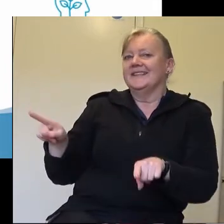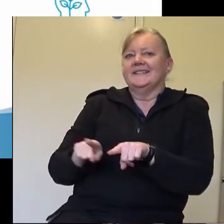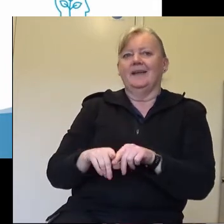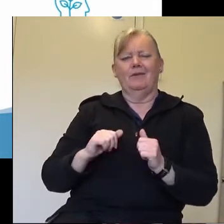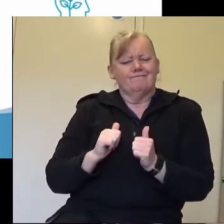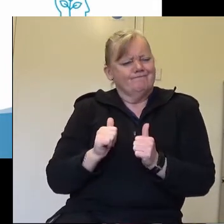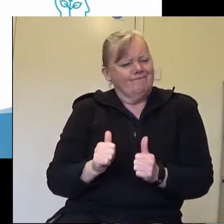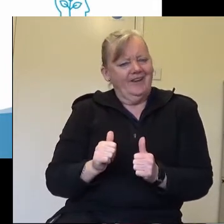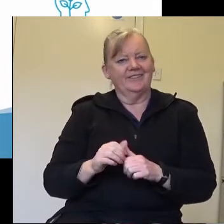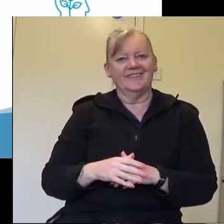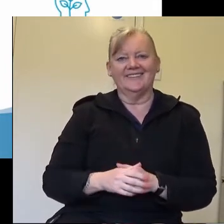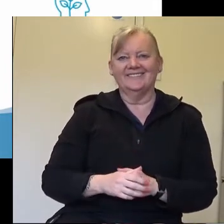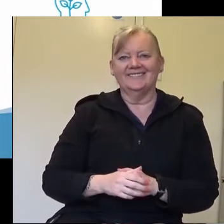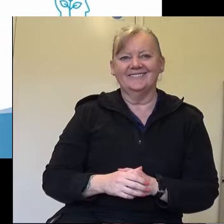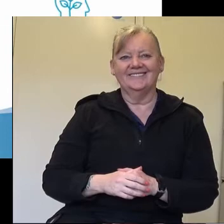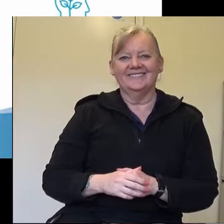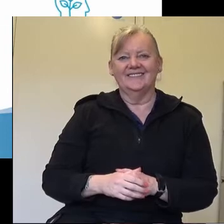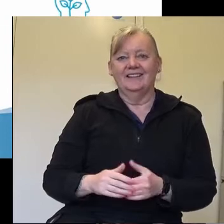My child is hooked on it.